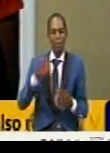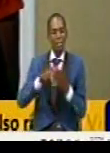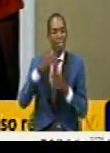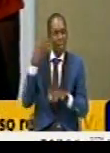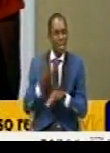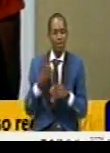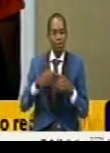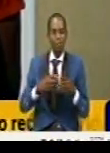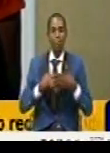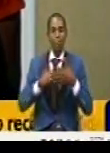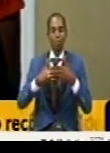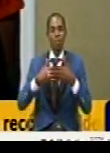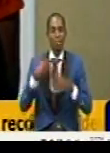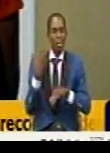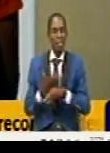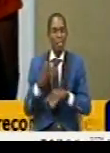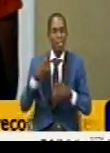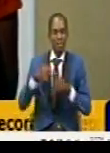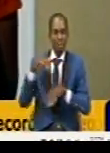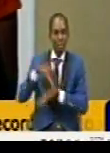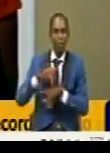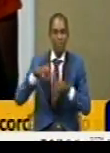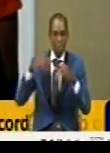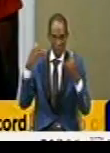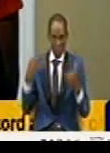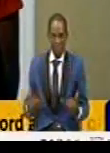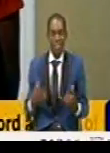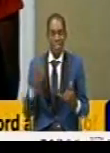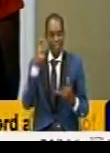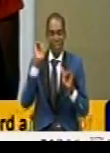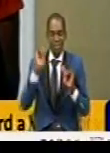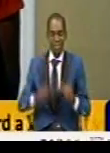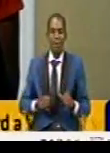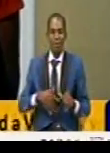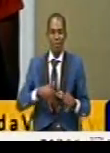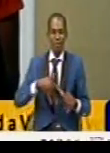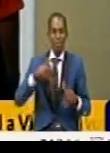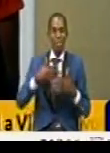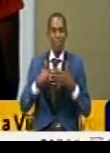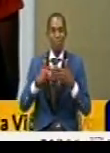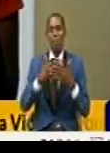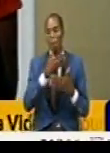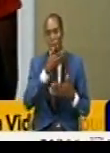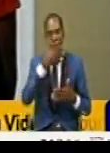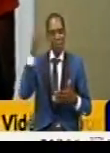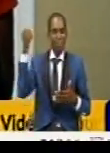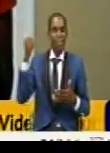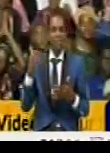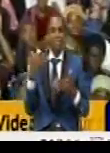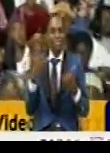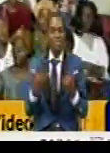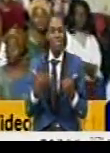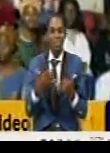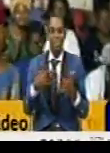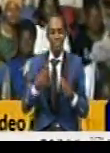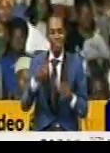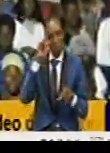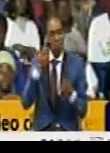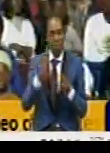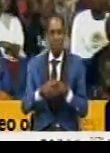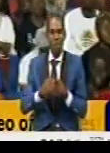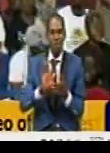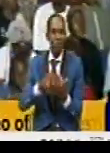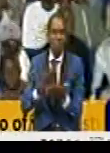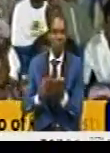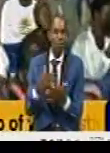barely breathe properly at night. But after the prayer of the man of God, I can breathe now. Praise the Lord. All breathing problem